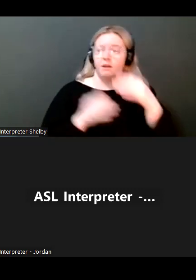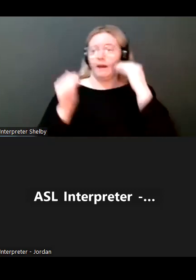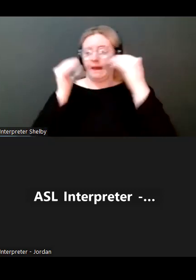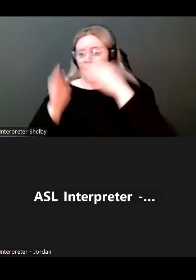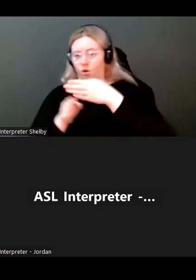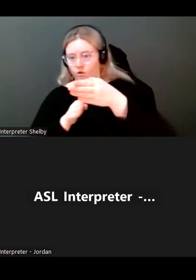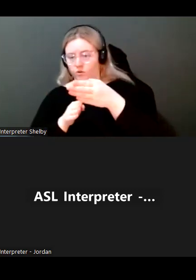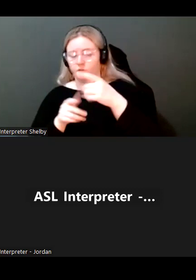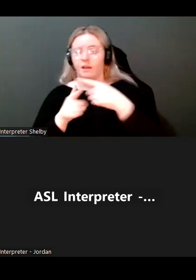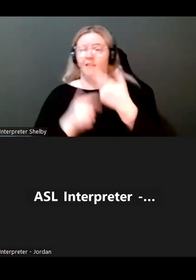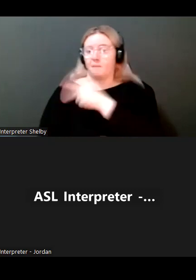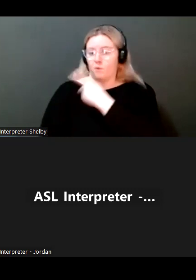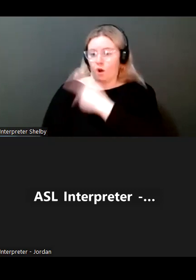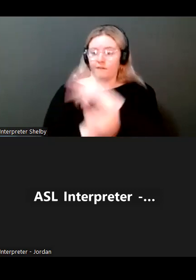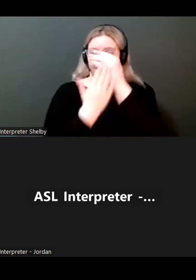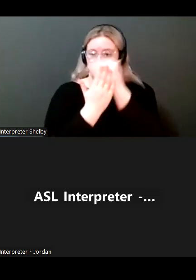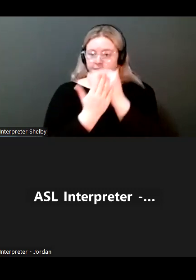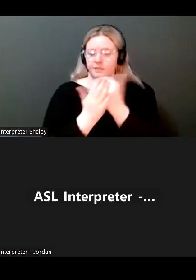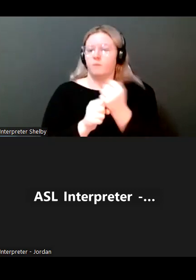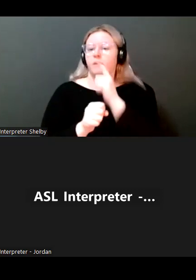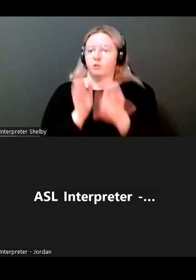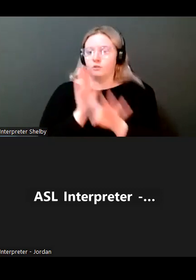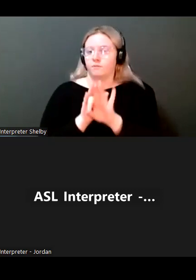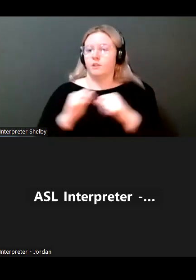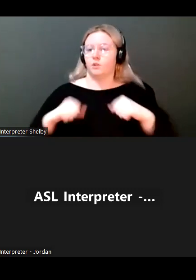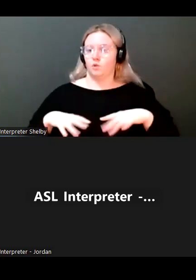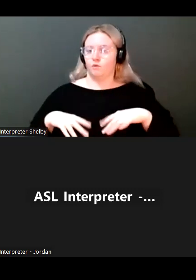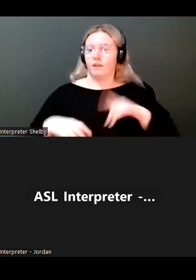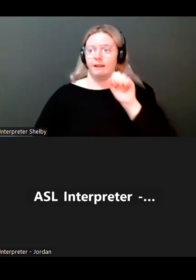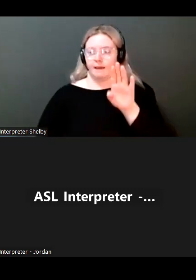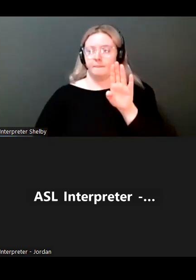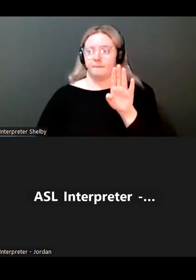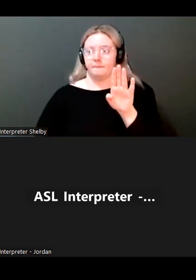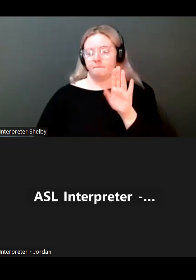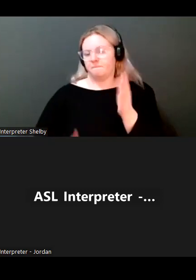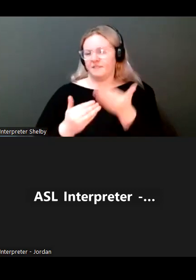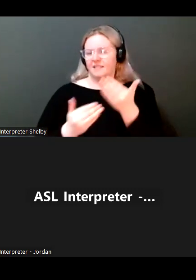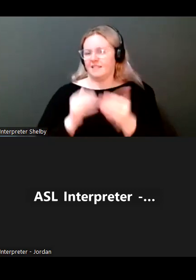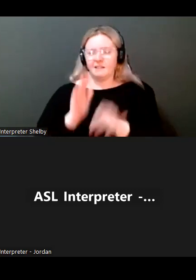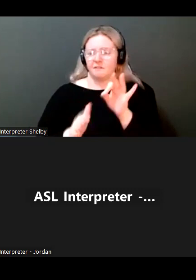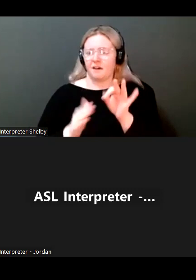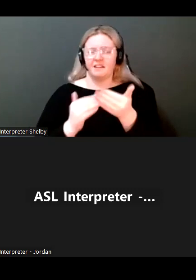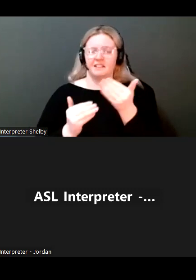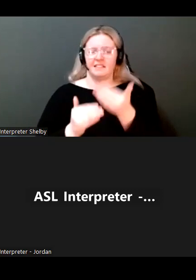by province. So make sure you go to Newfoundland and Labrador. It's easy to find. It's a fairly easy to navigate website.